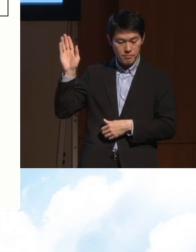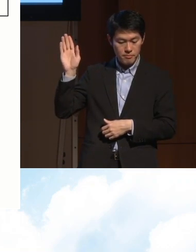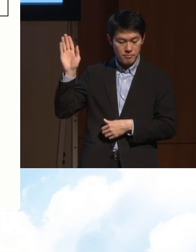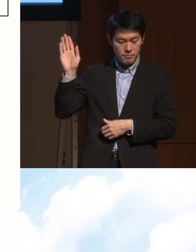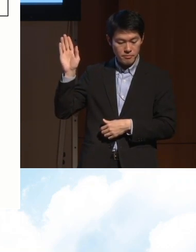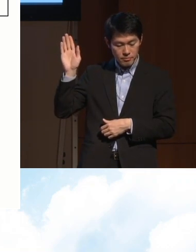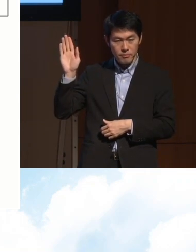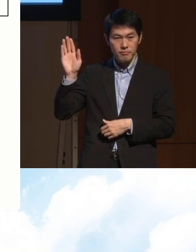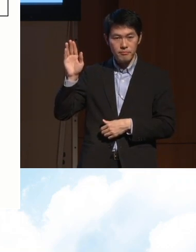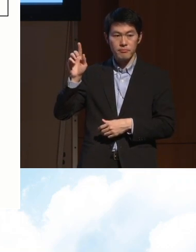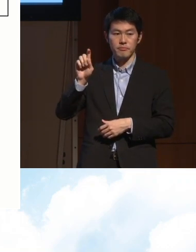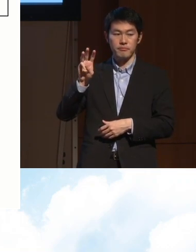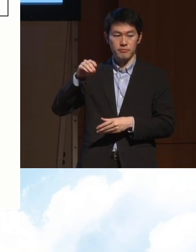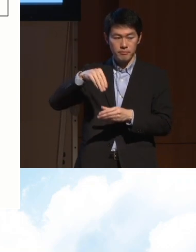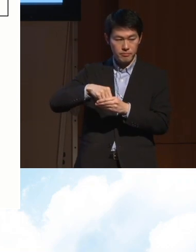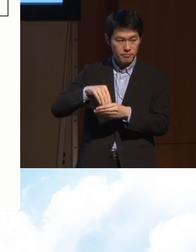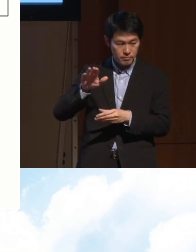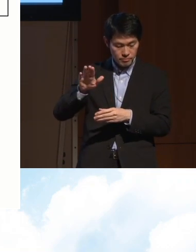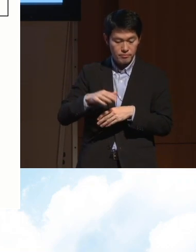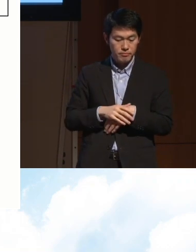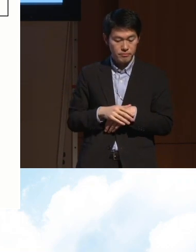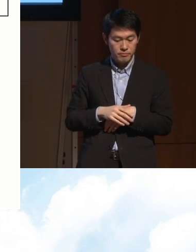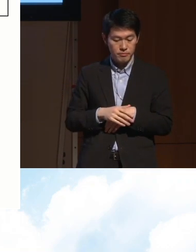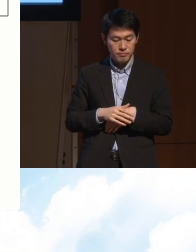the 5 cross-cutting